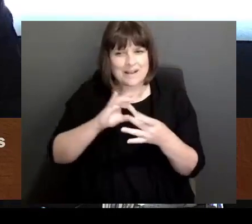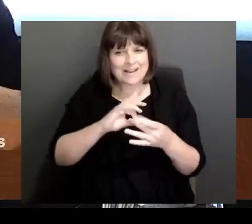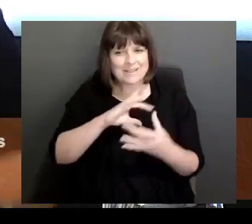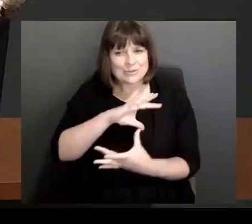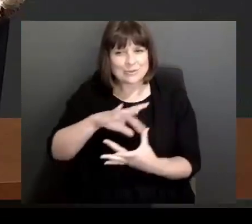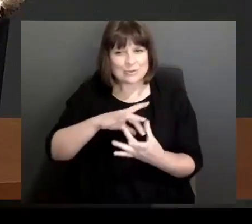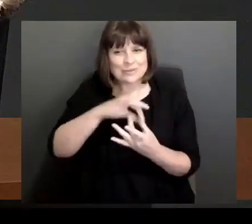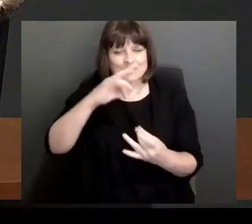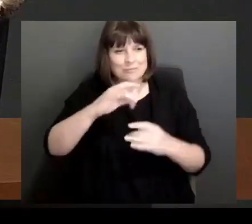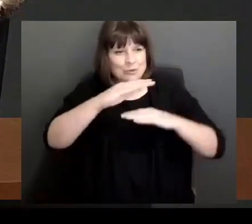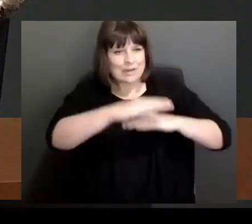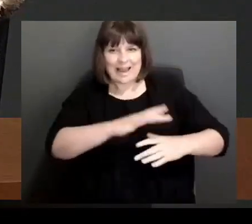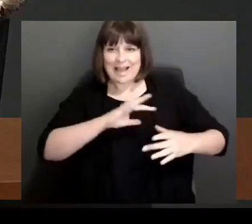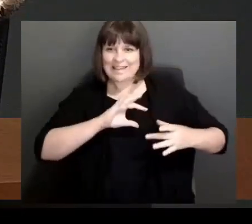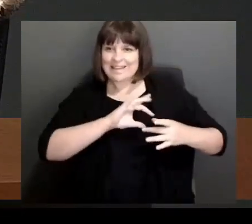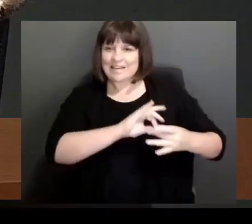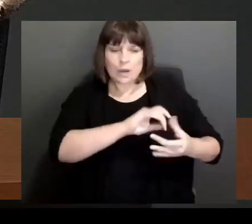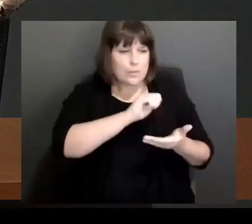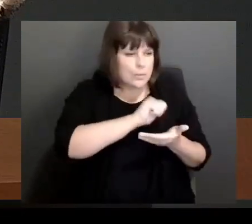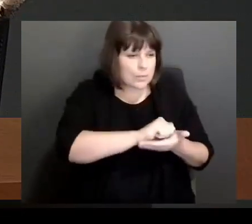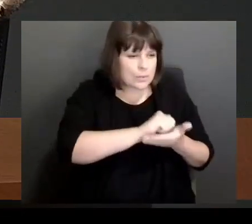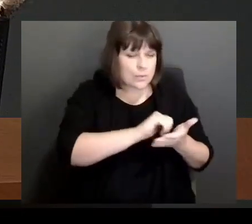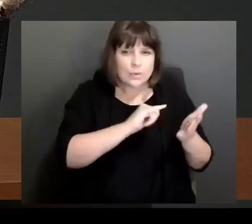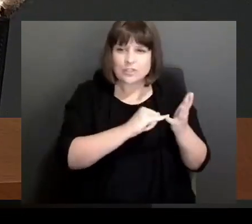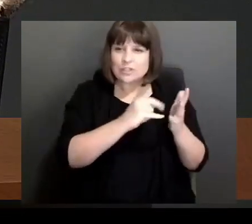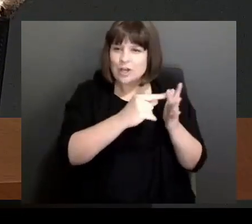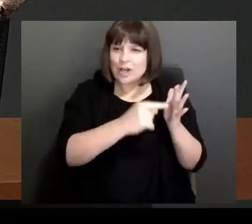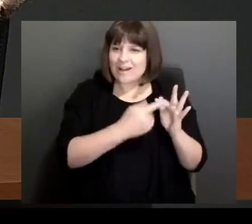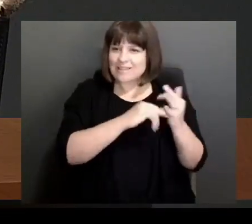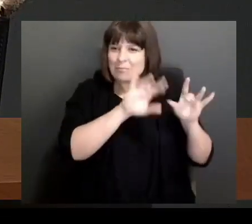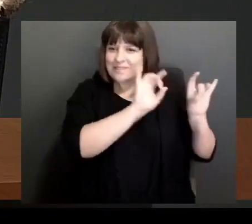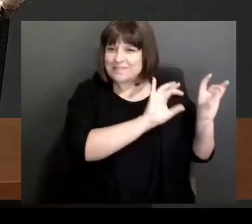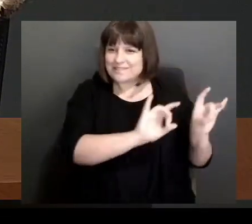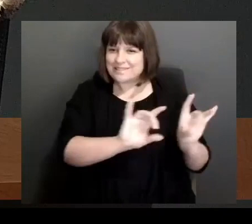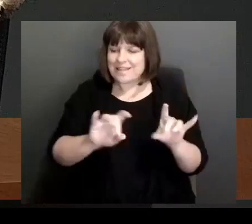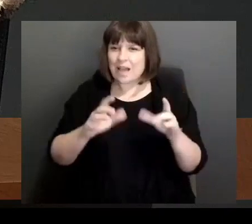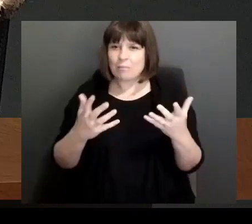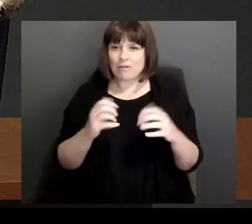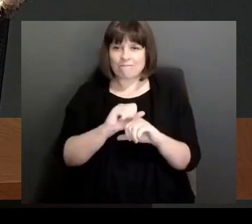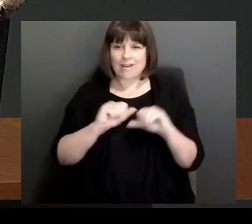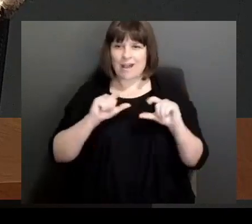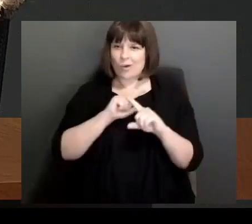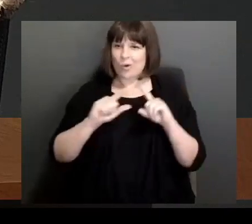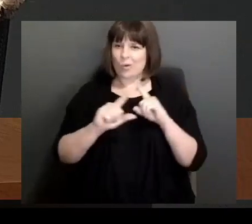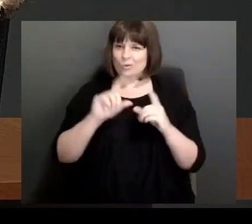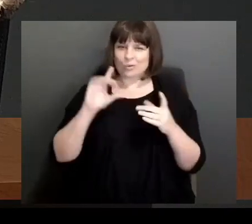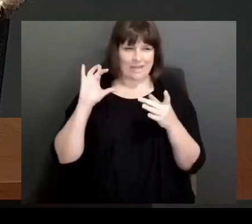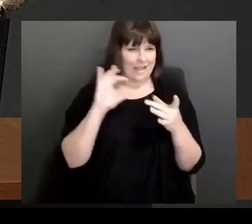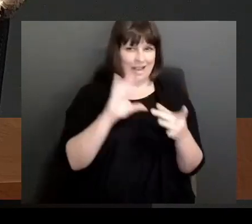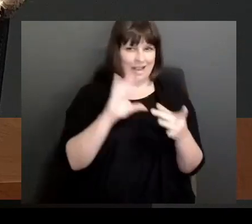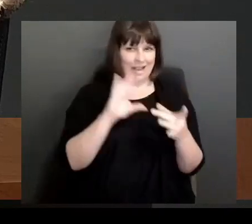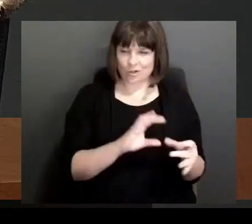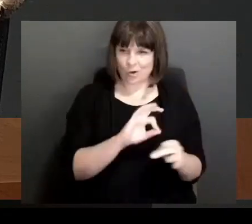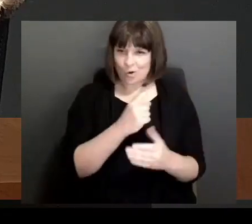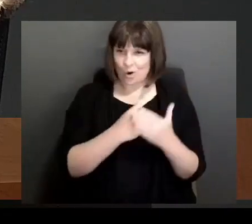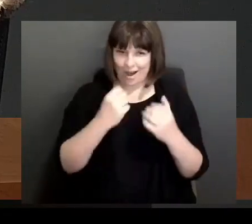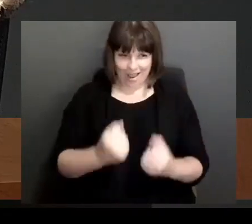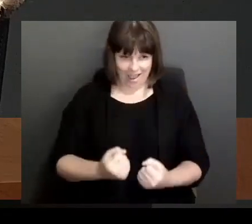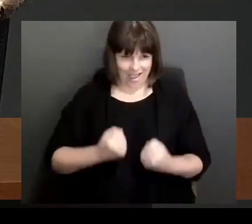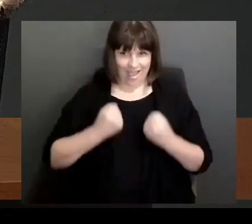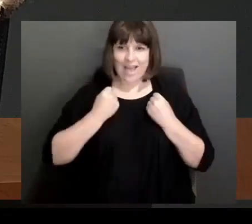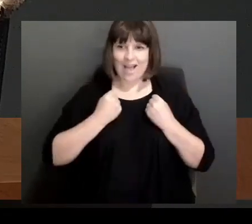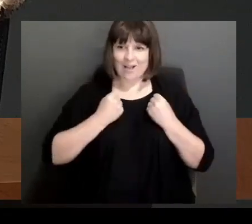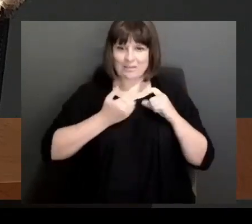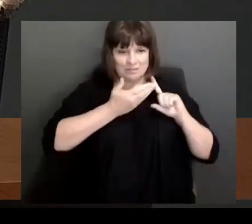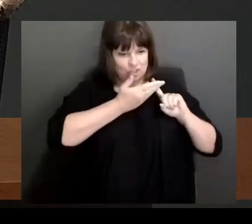sacred sites that are desecrated, for our cultural connection, not only ours but generations to come, that's